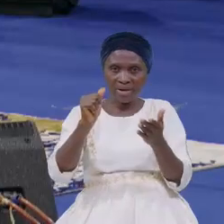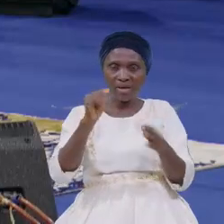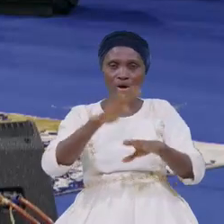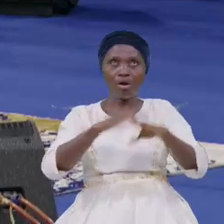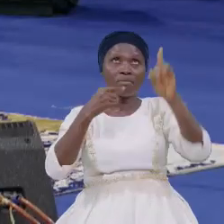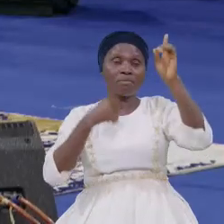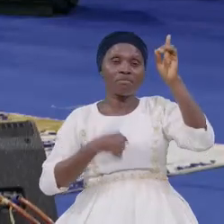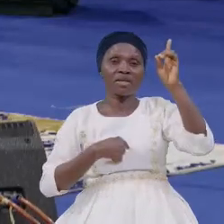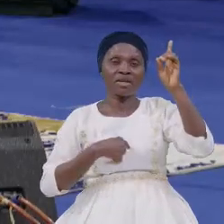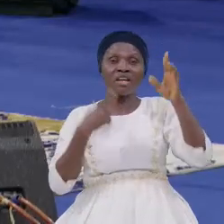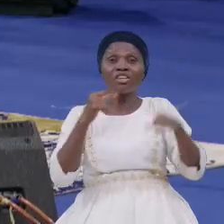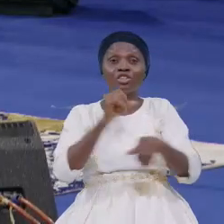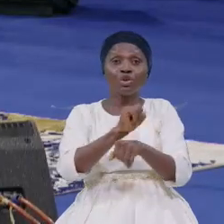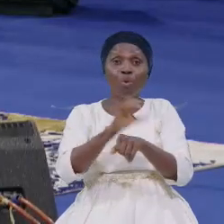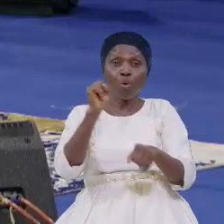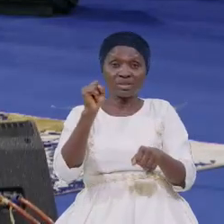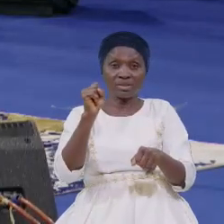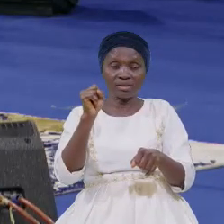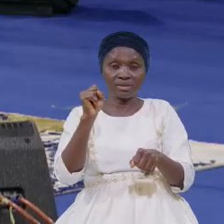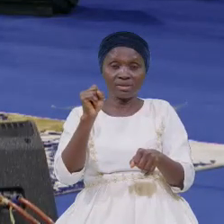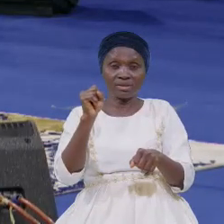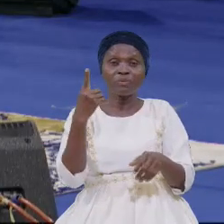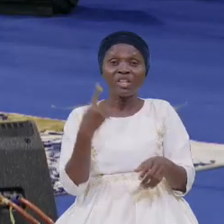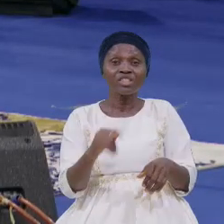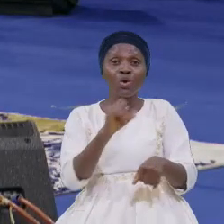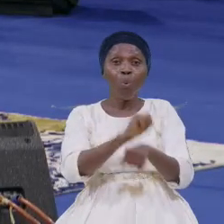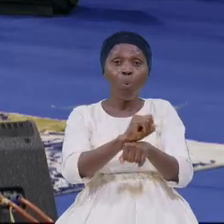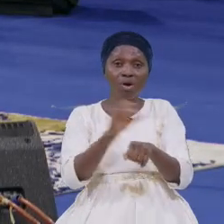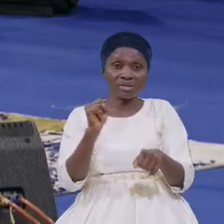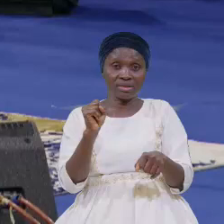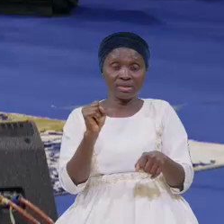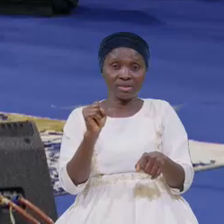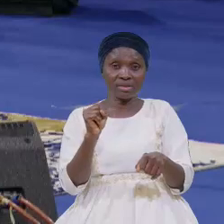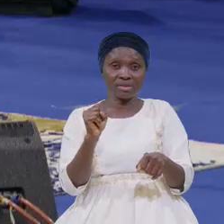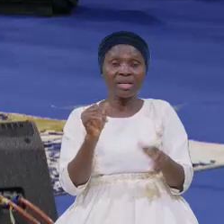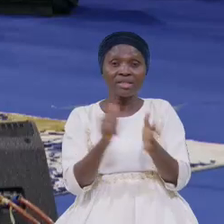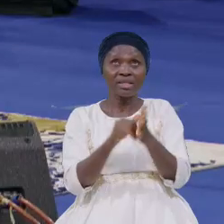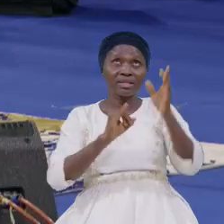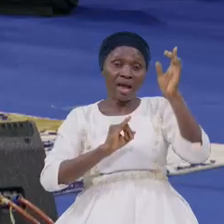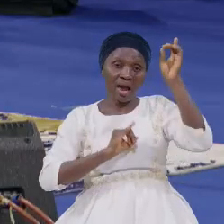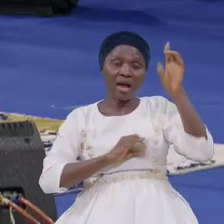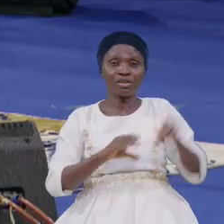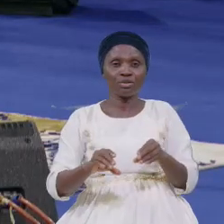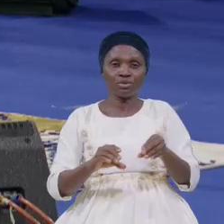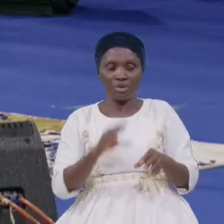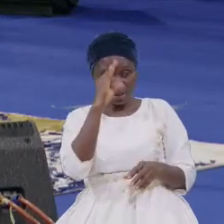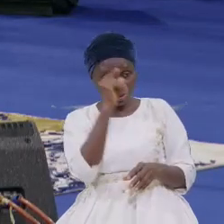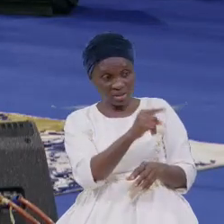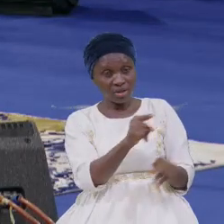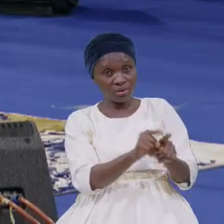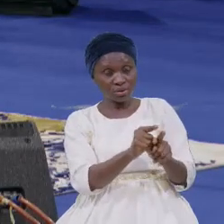works the works I do, he shall